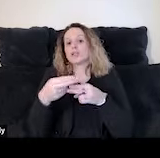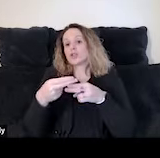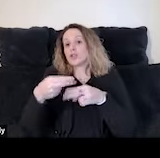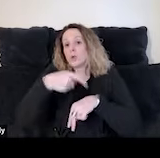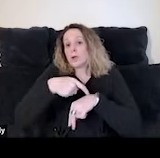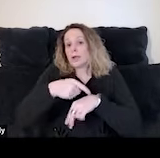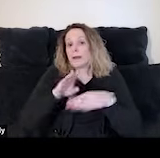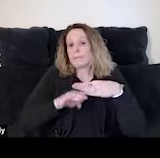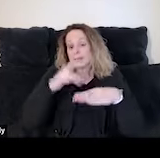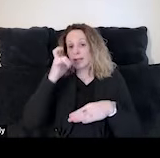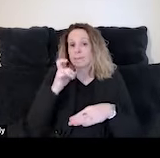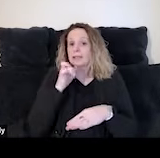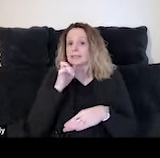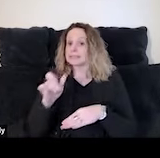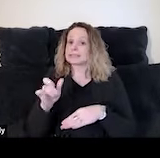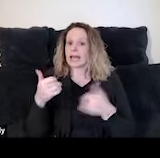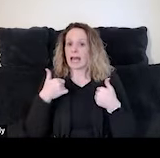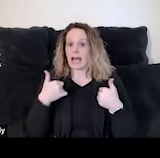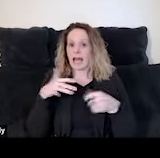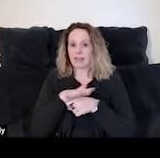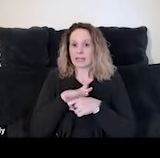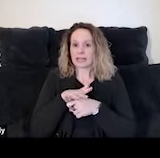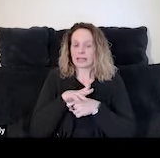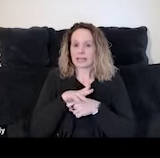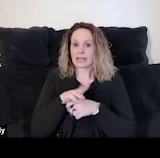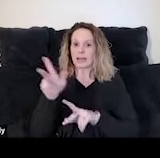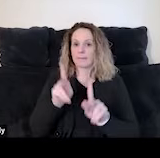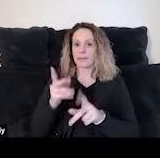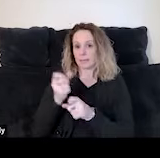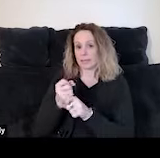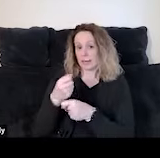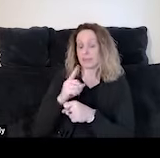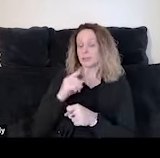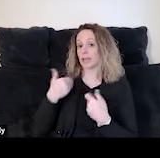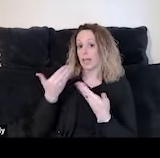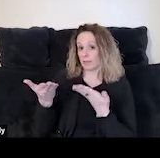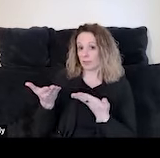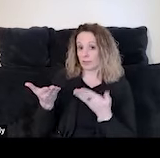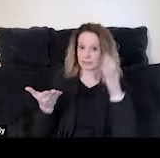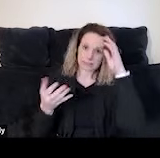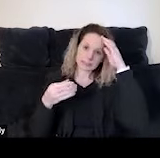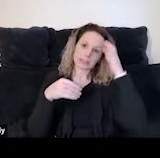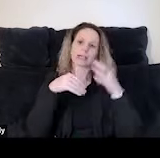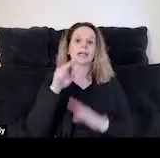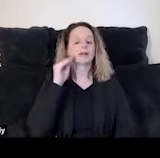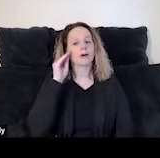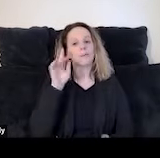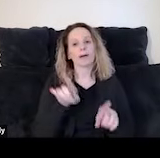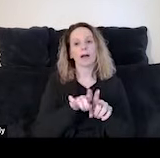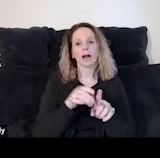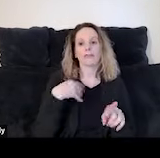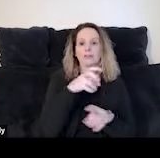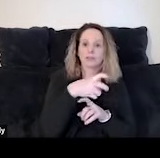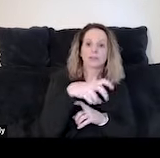basis because of the absence or need of relief for those people to get that service in their homes. There's also